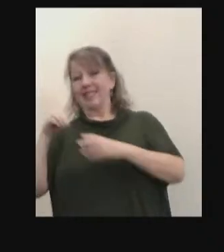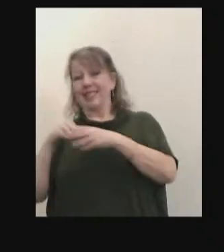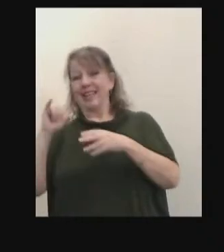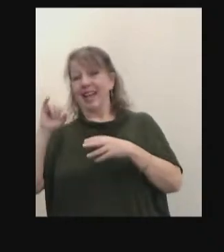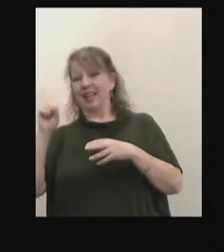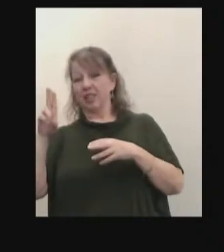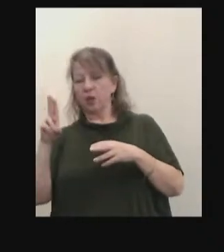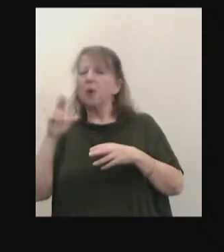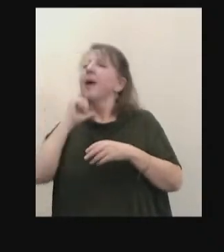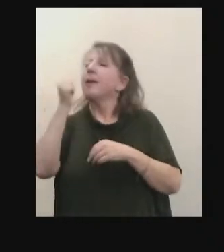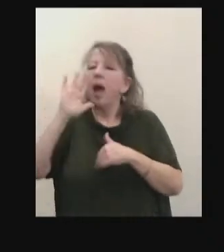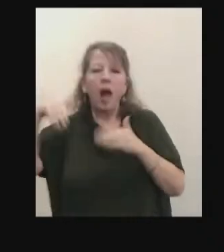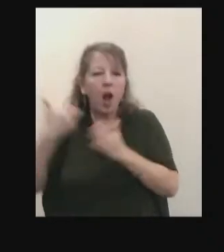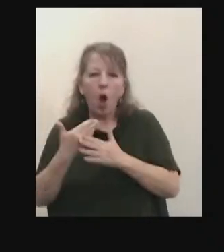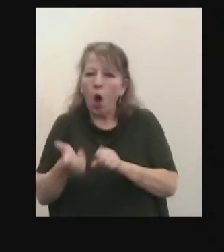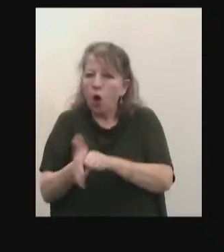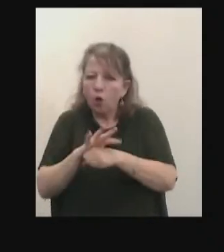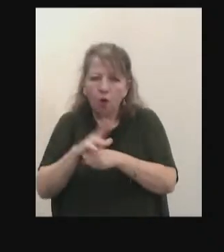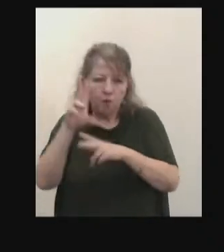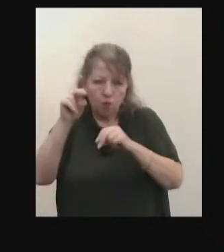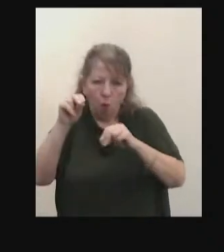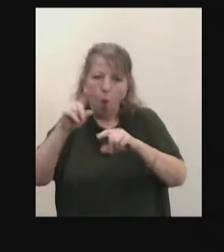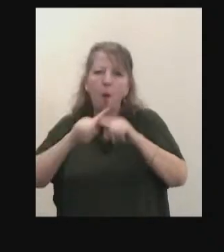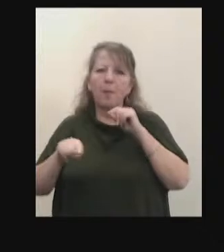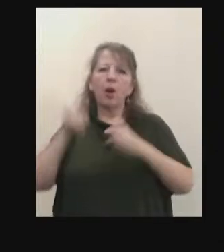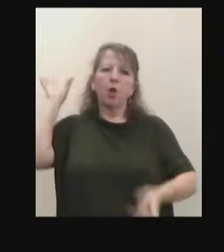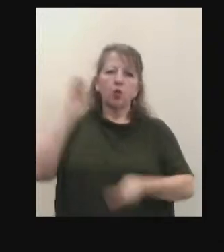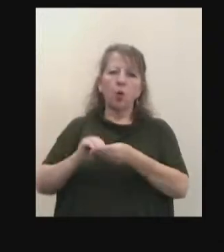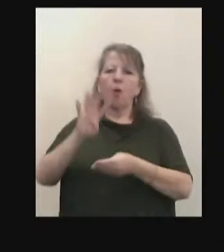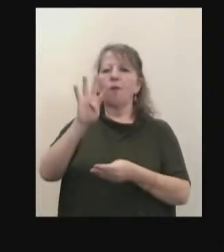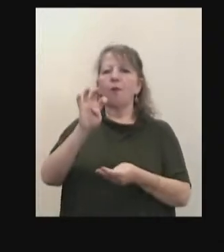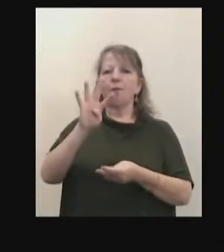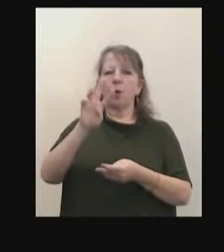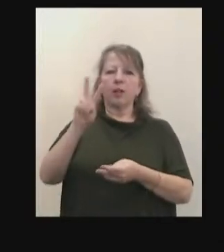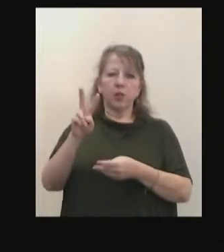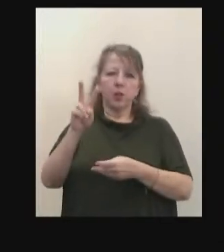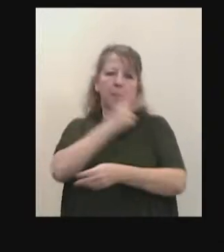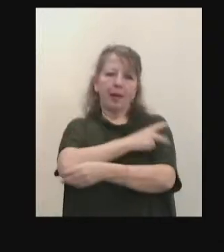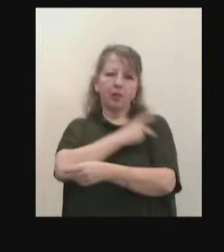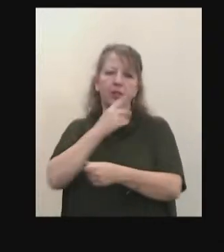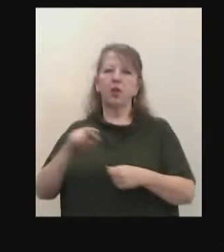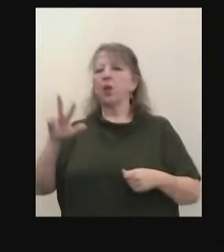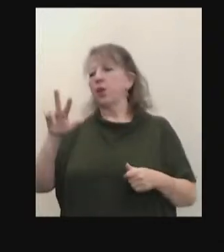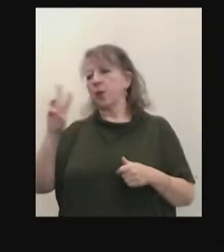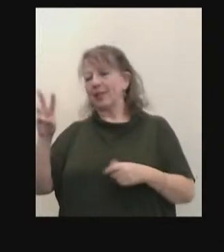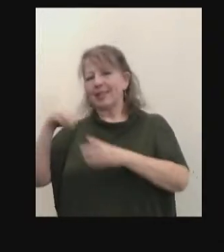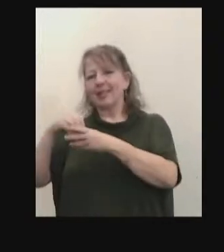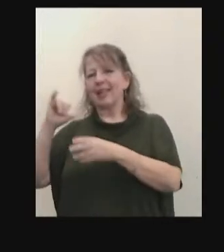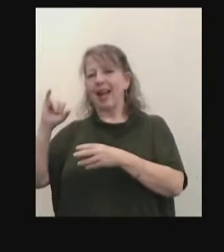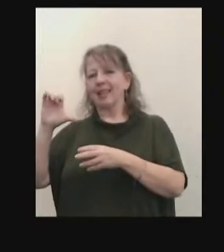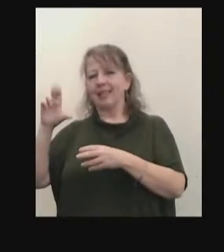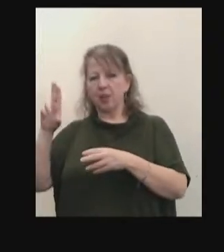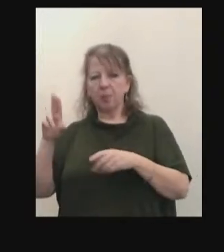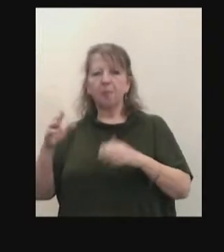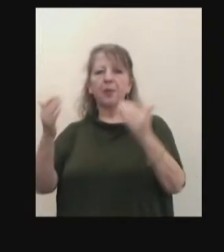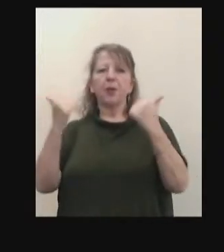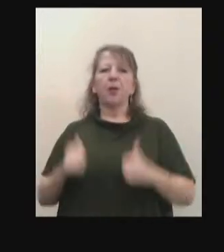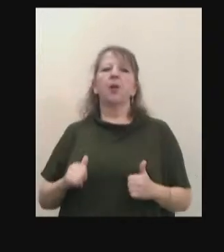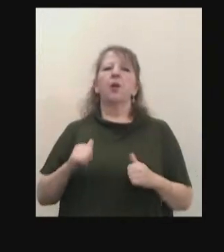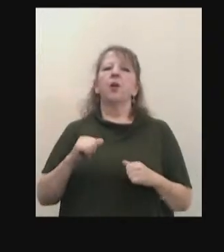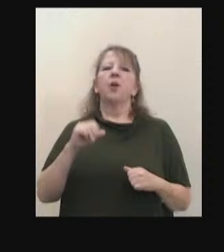COVID-19 patients, but they had 442 patients in total, 36 in the ICU. On November 20th,